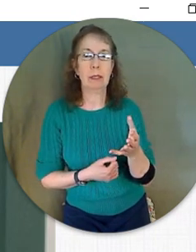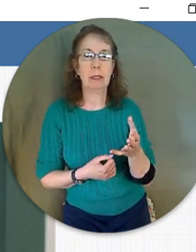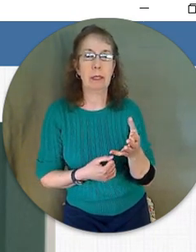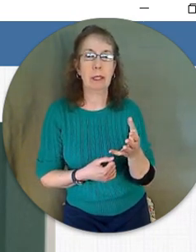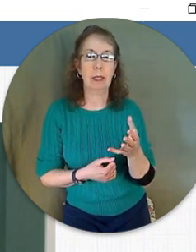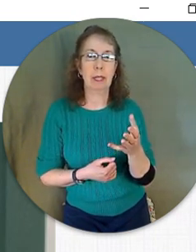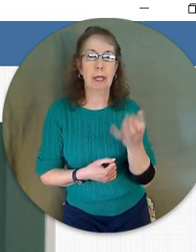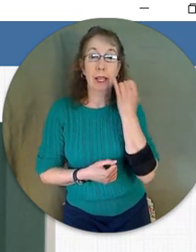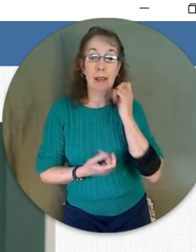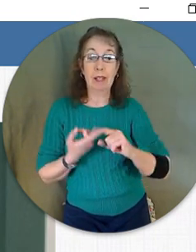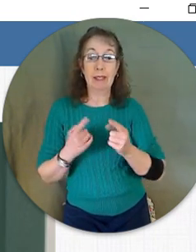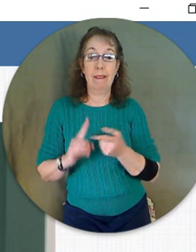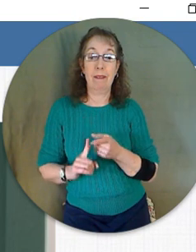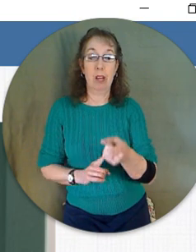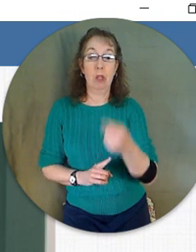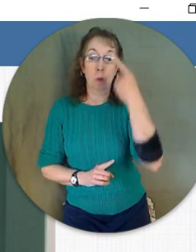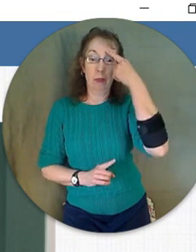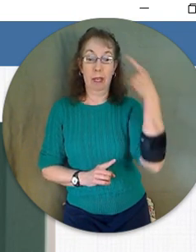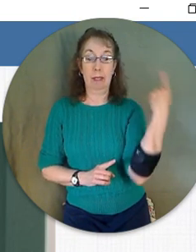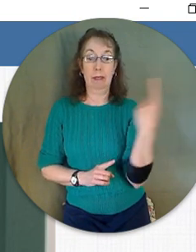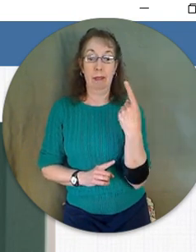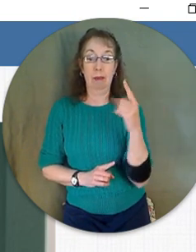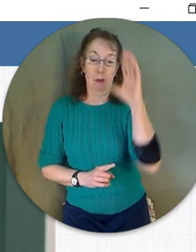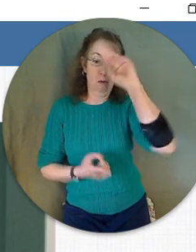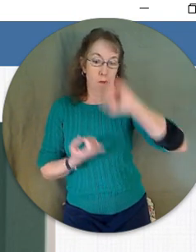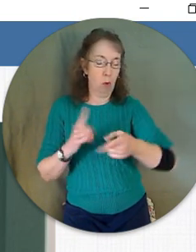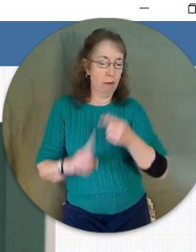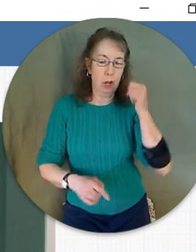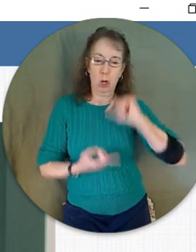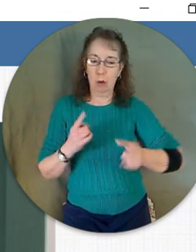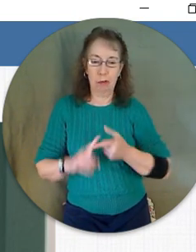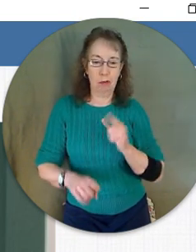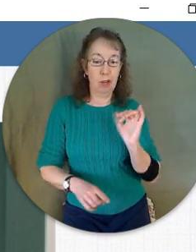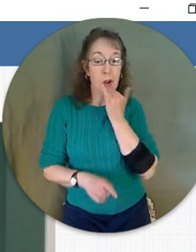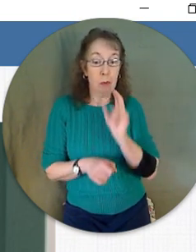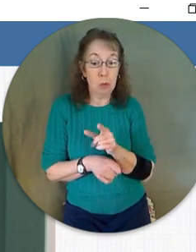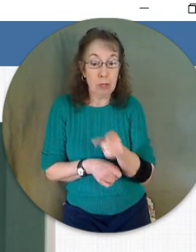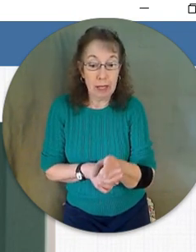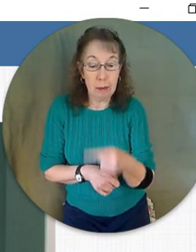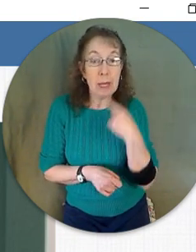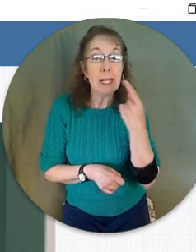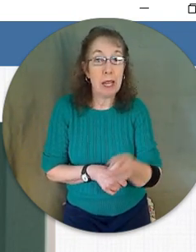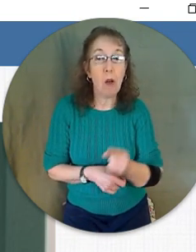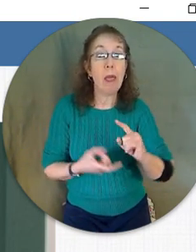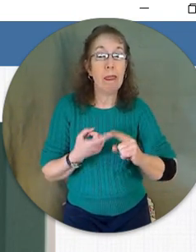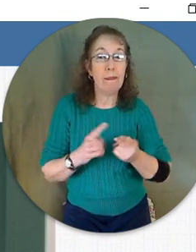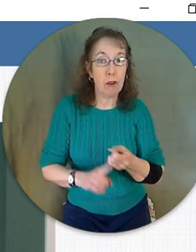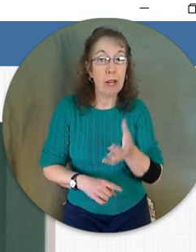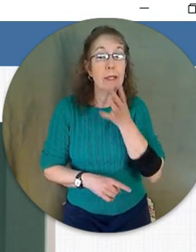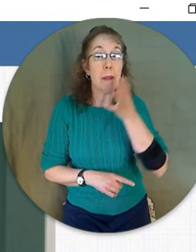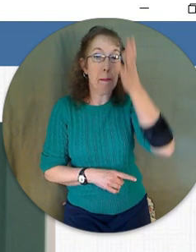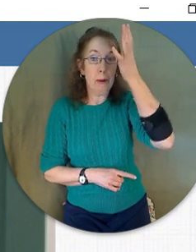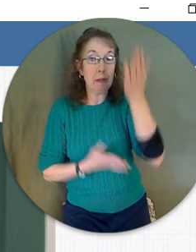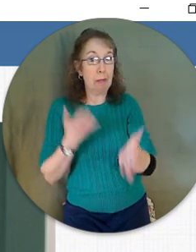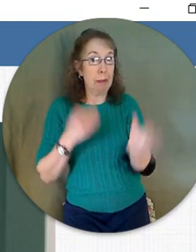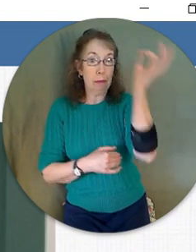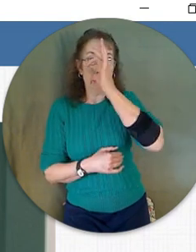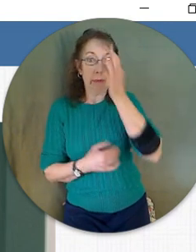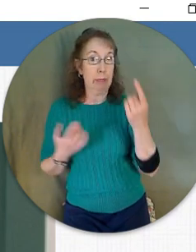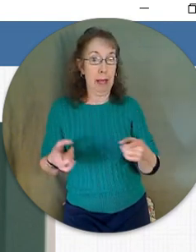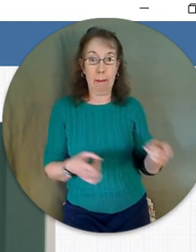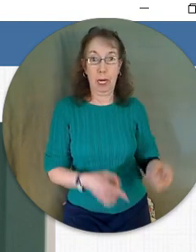it's a friend and you think they're being abused by a boyfriend or girlfriend, talking to that friend's parents, they may not recognize what's going on.